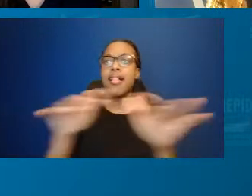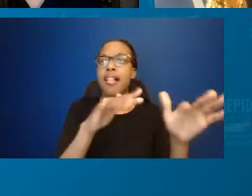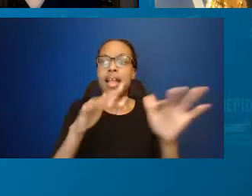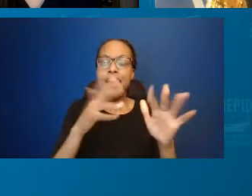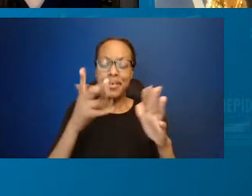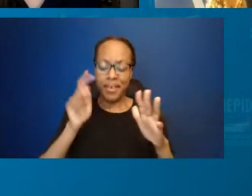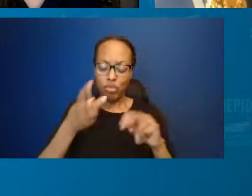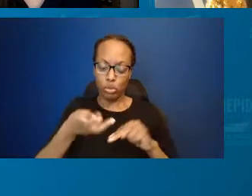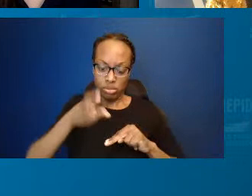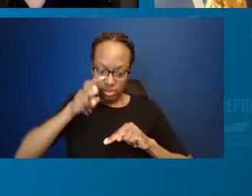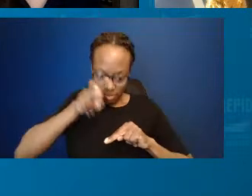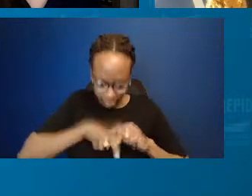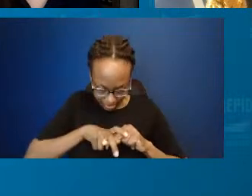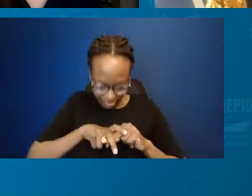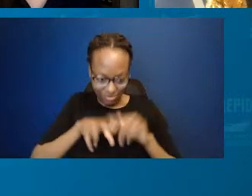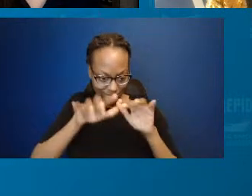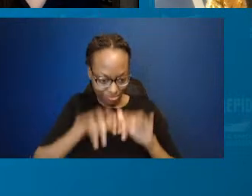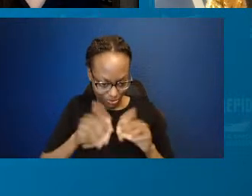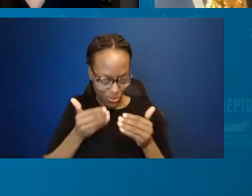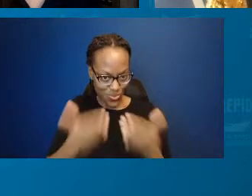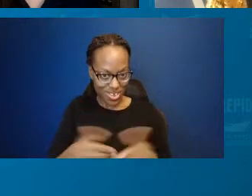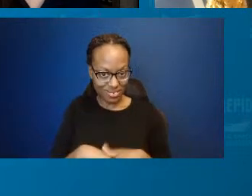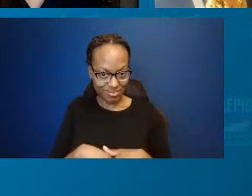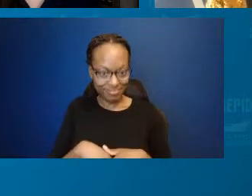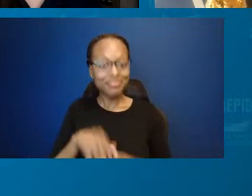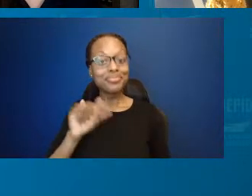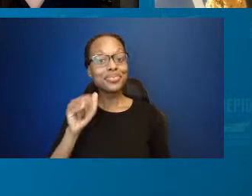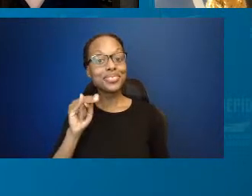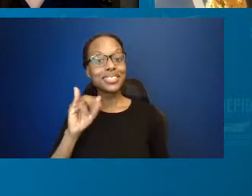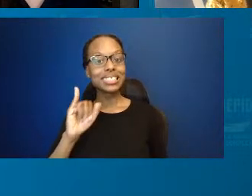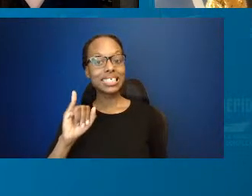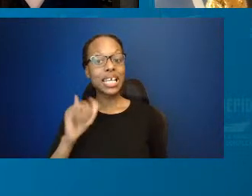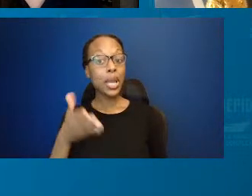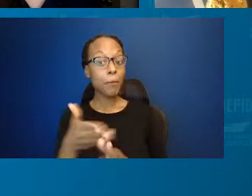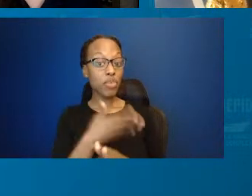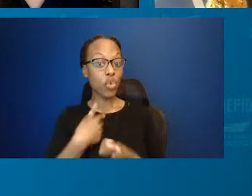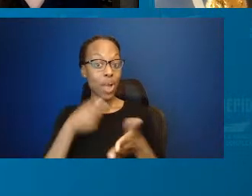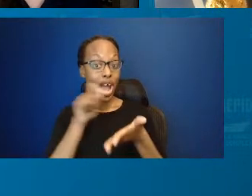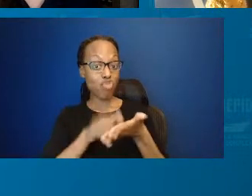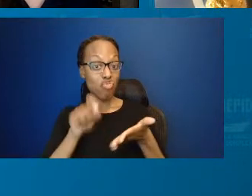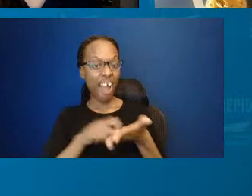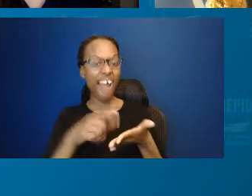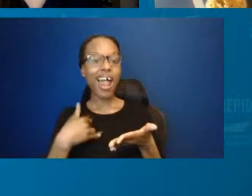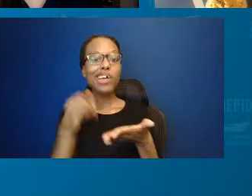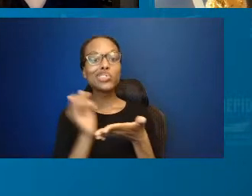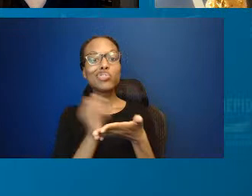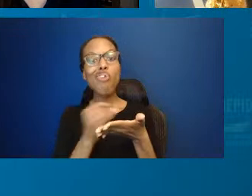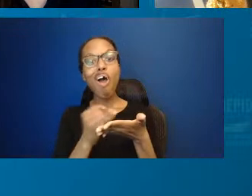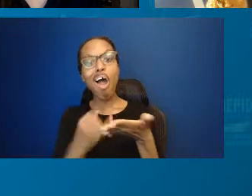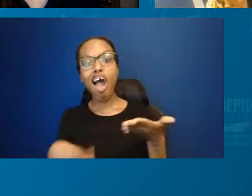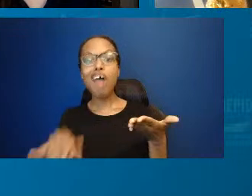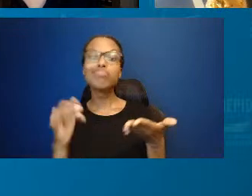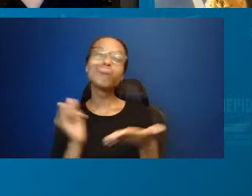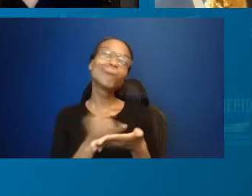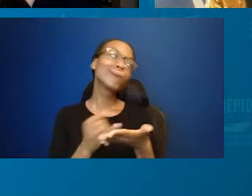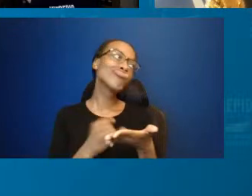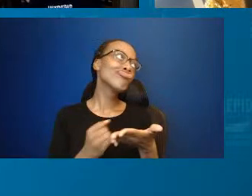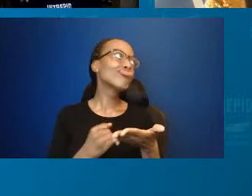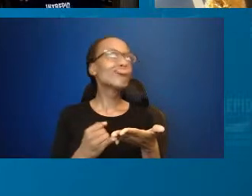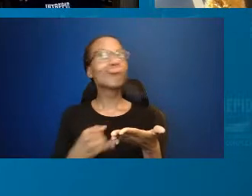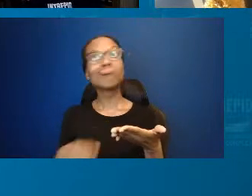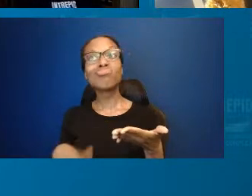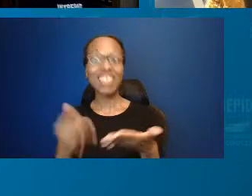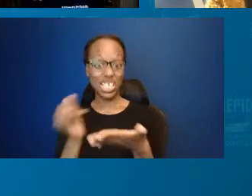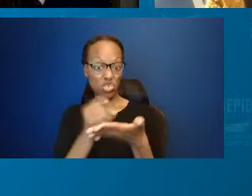Well, what I do is before I write, I doodle, because I sometimes think that if you doodle stuff out or draw stuff out, it helps you to figure things